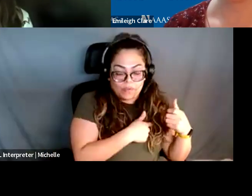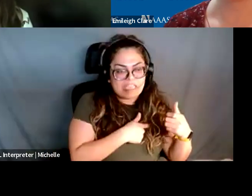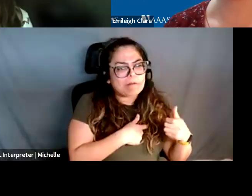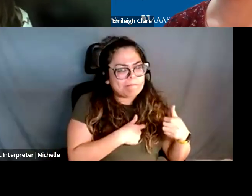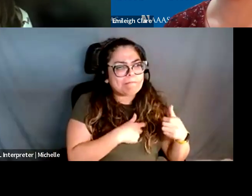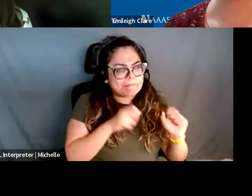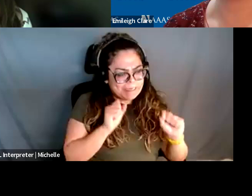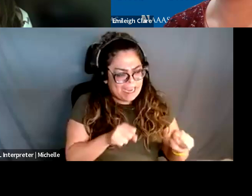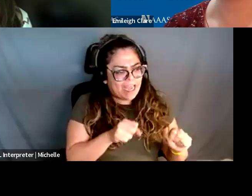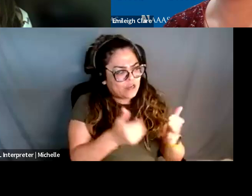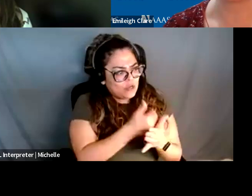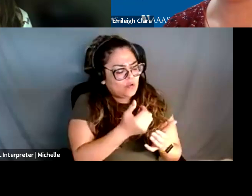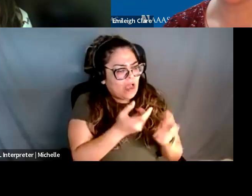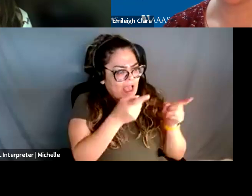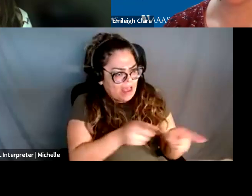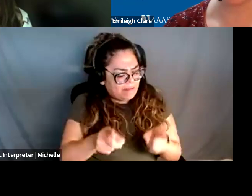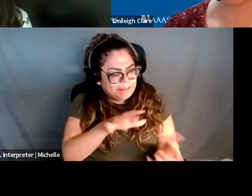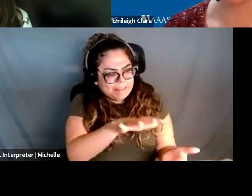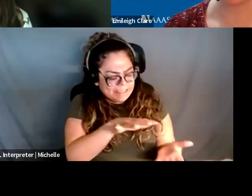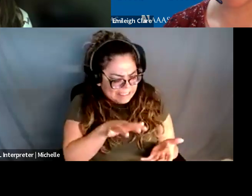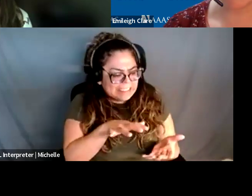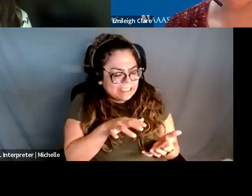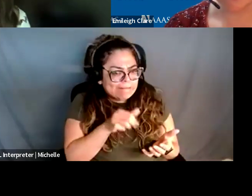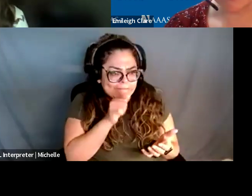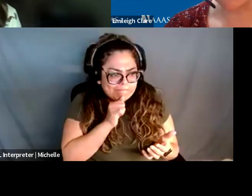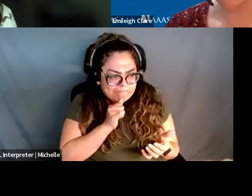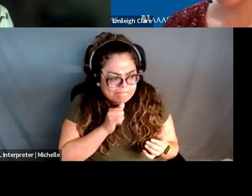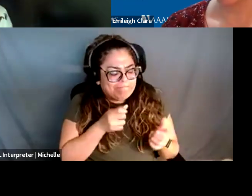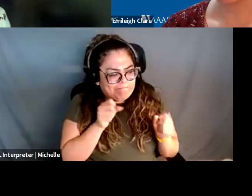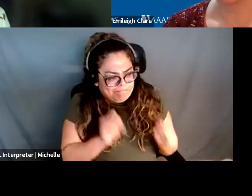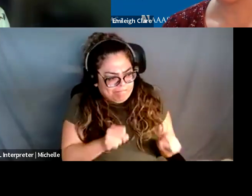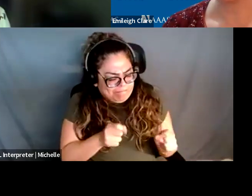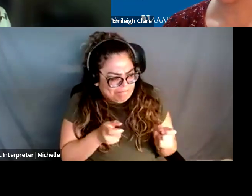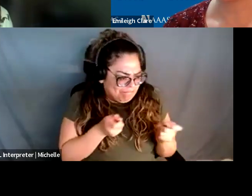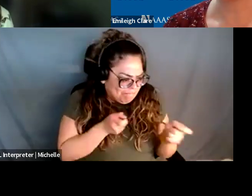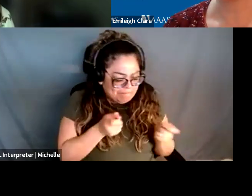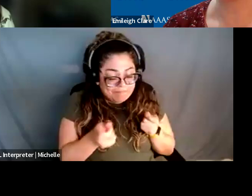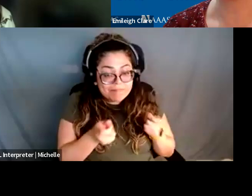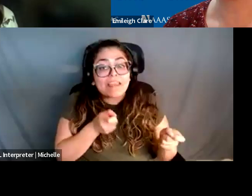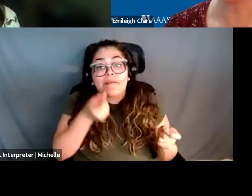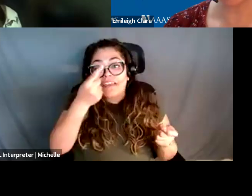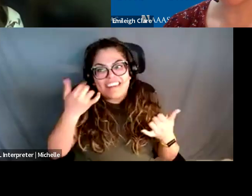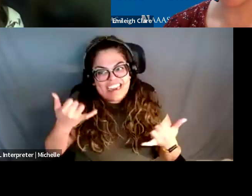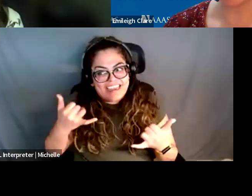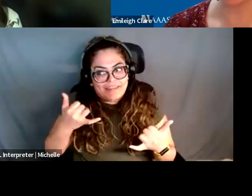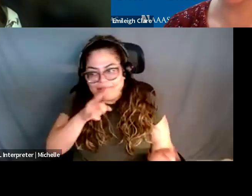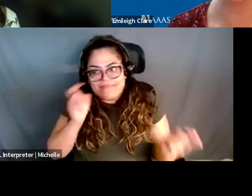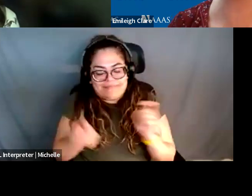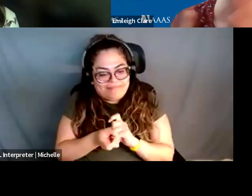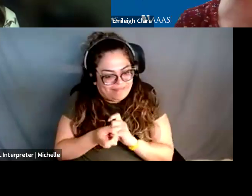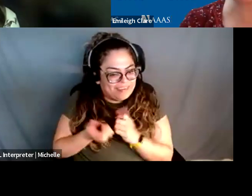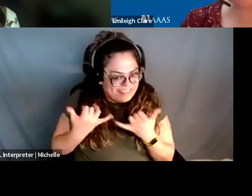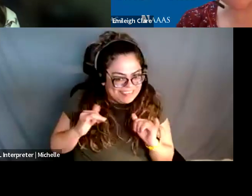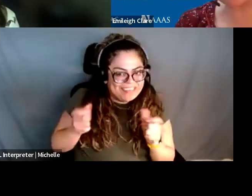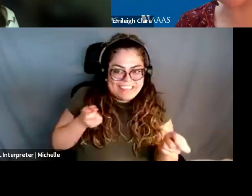happening. In these, as we navigate, kind of unprecedented times. And so recently we had